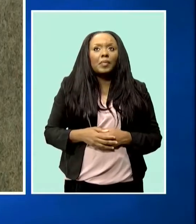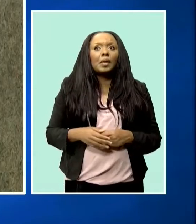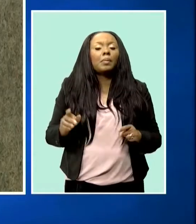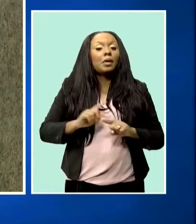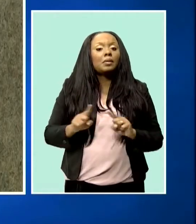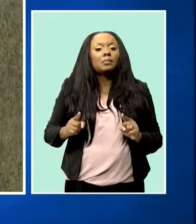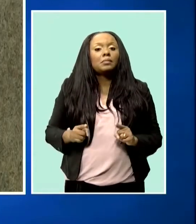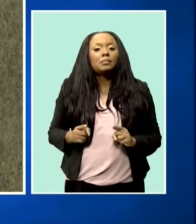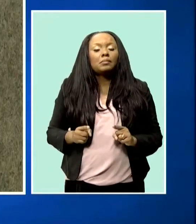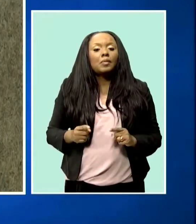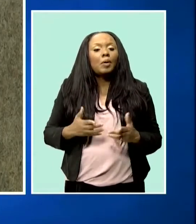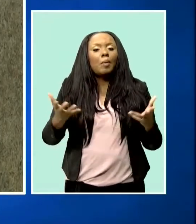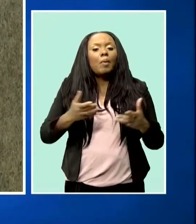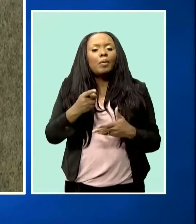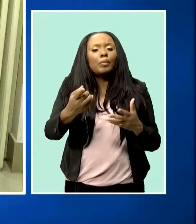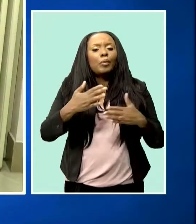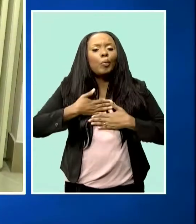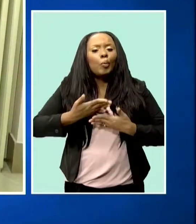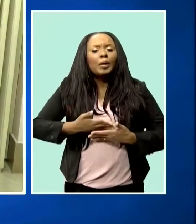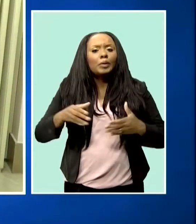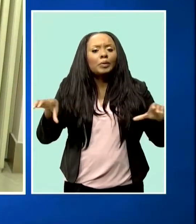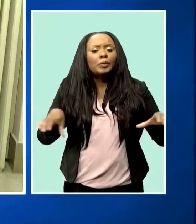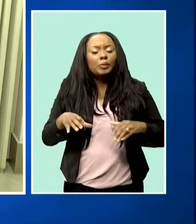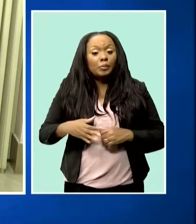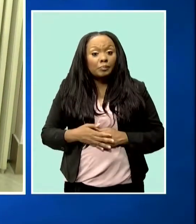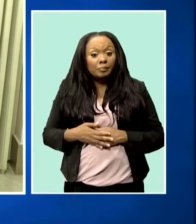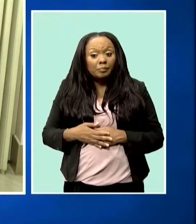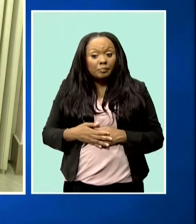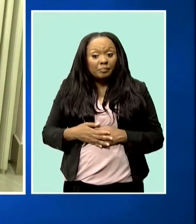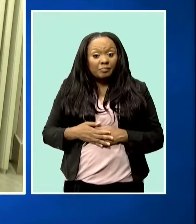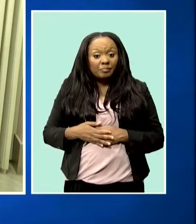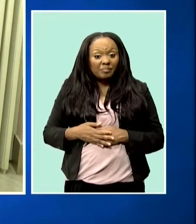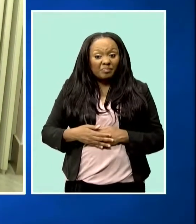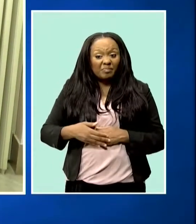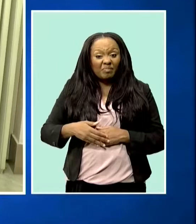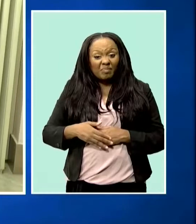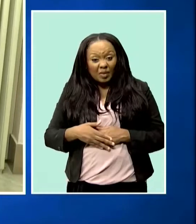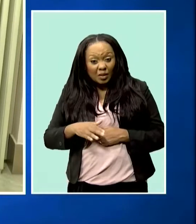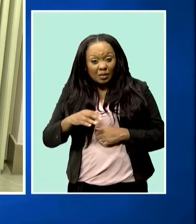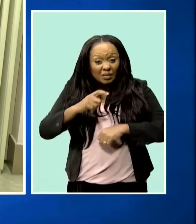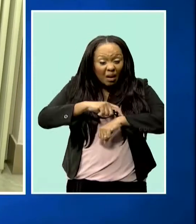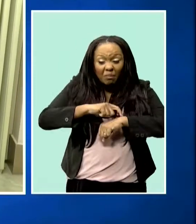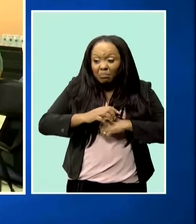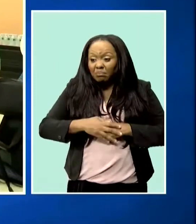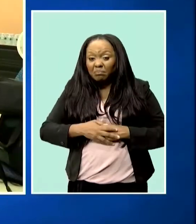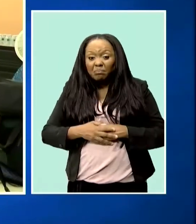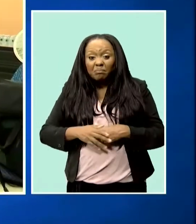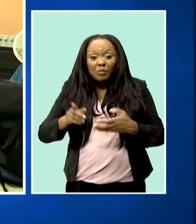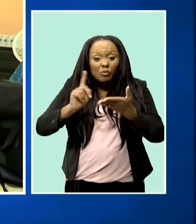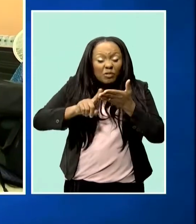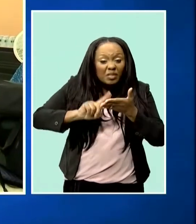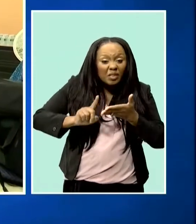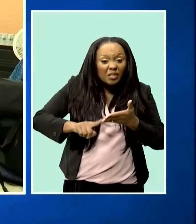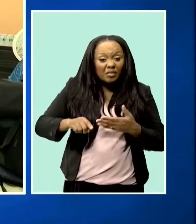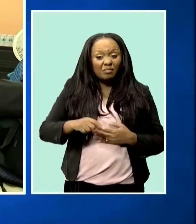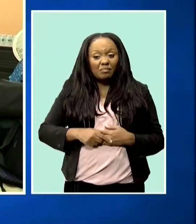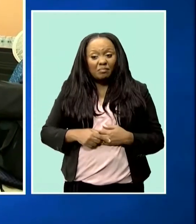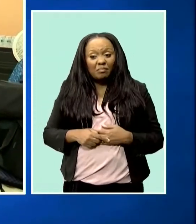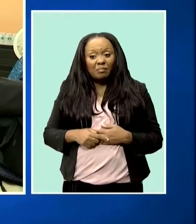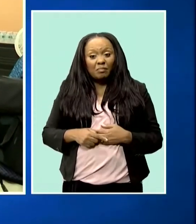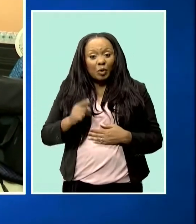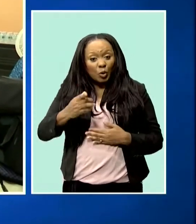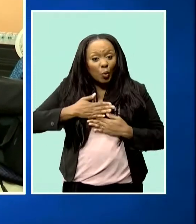you willing to invest? How much time are you willing to invest? How much research are you willing to